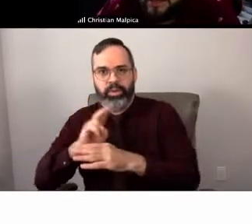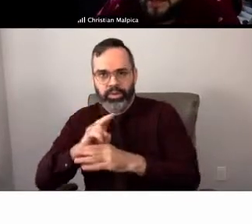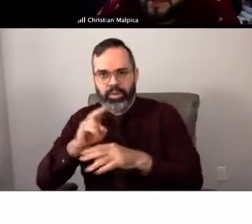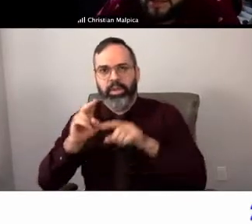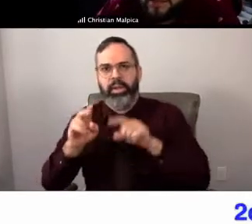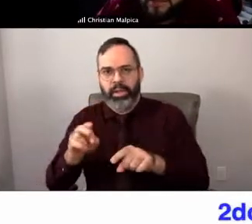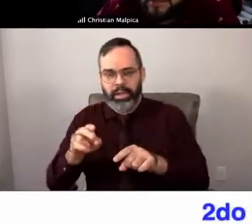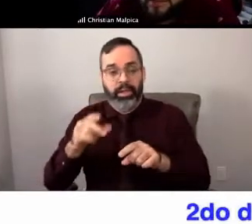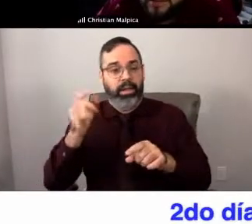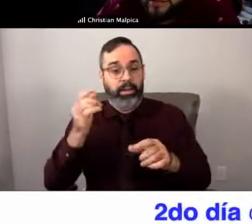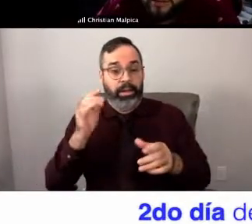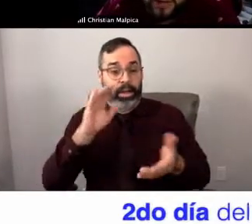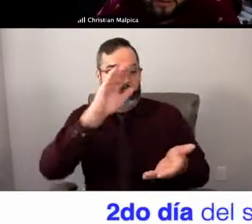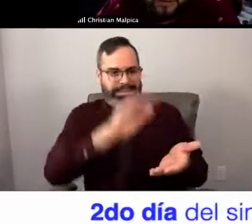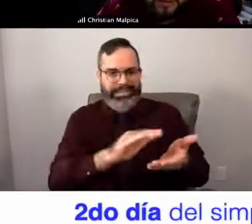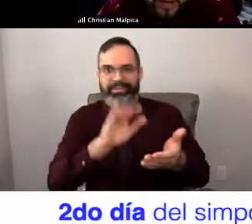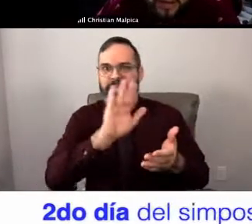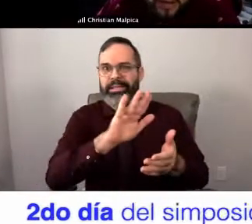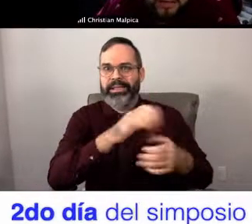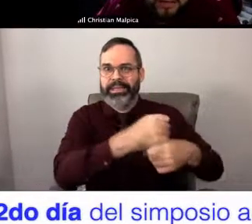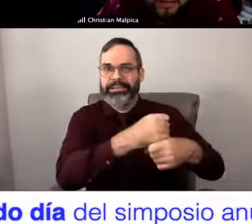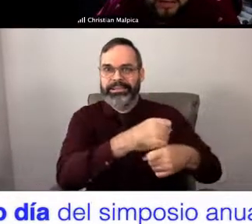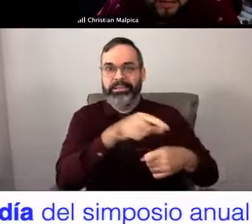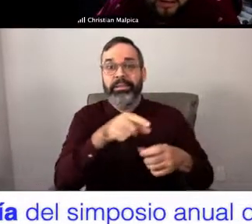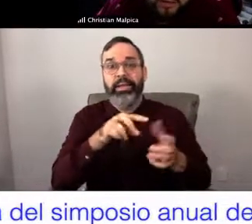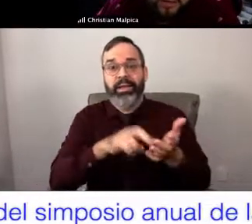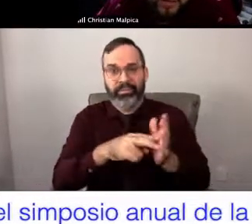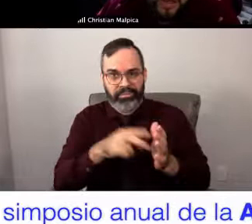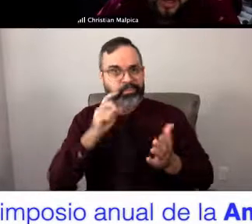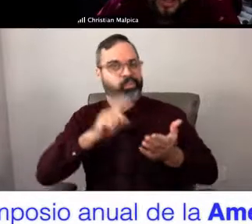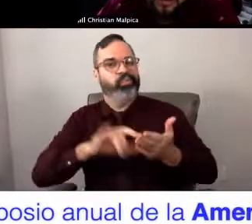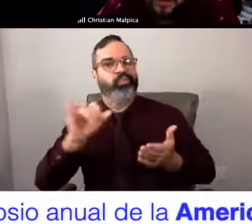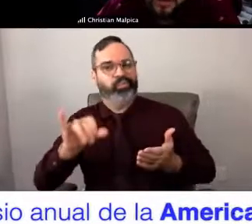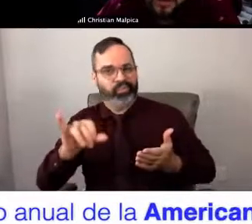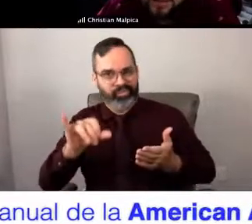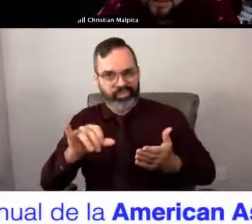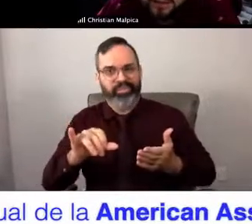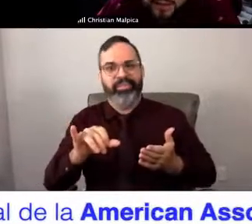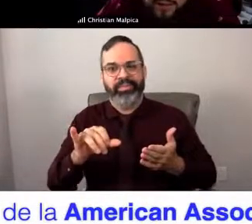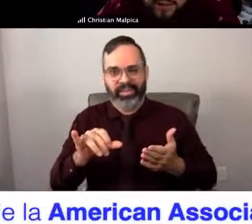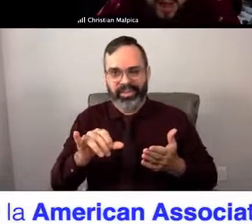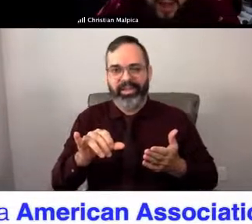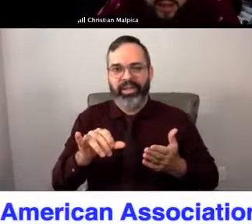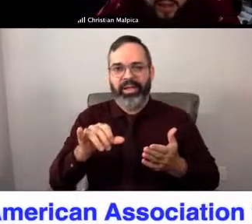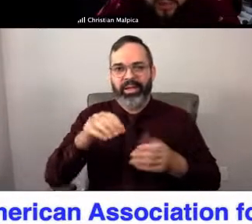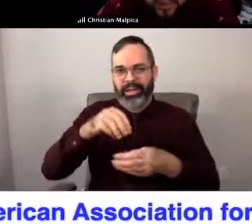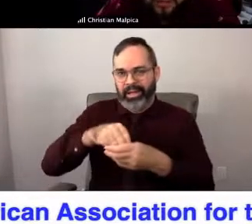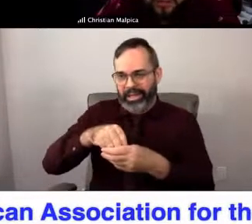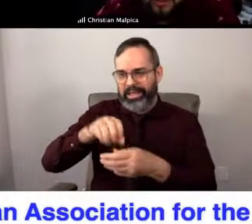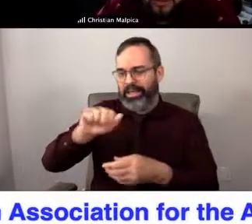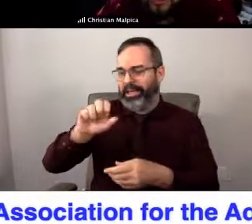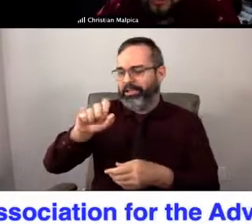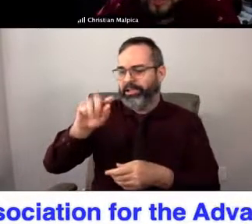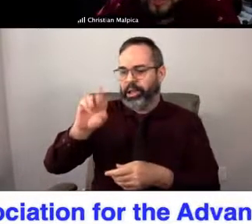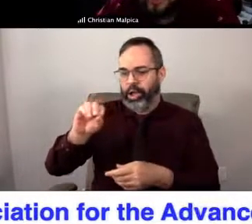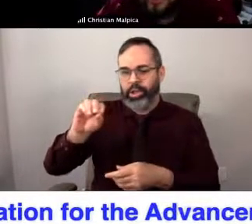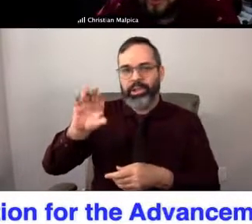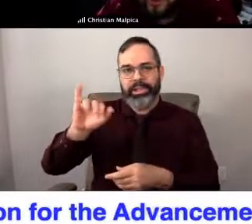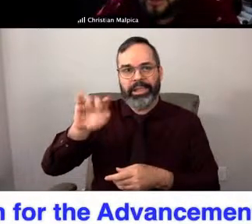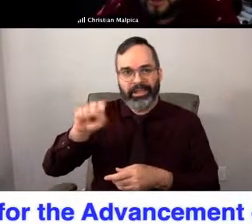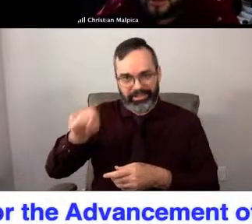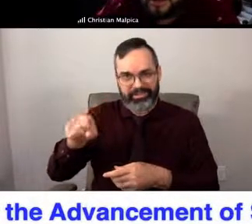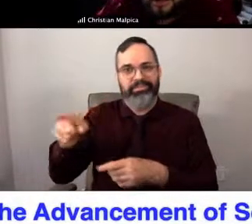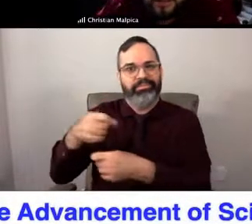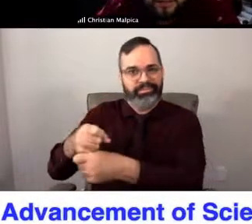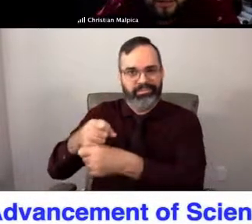their synthesis. So now we know that they are synthesized also in neonatal astrocytes. And we use also the same drug as